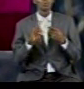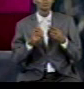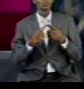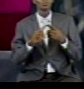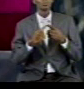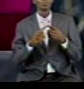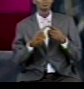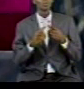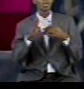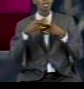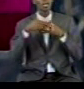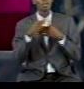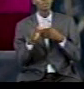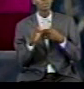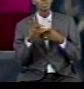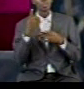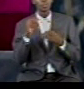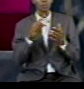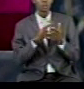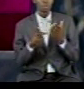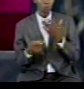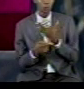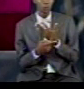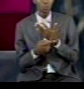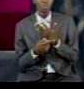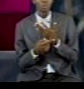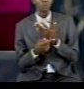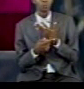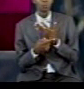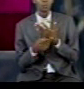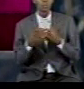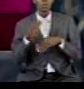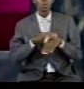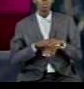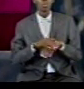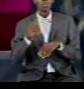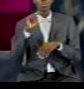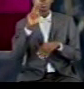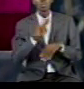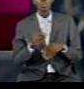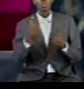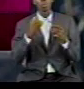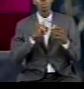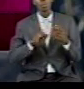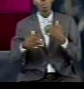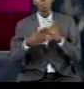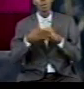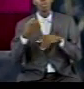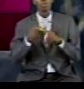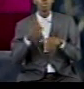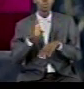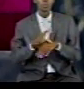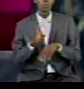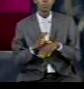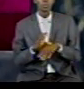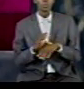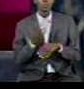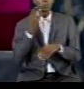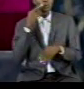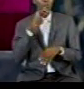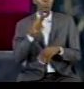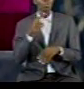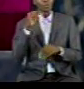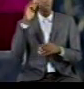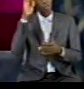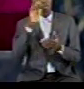the crusade, on Thursday, coming back from church, lo and behold, my husband favored me